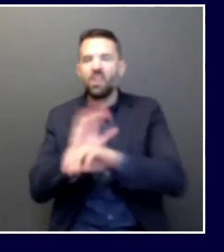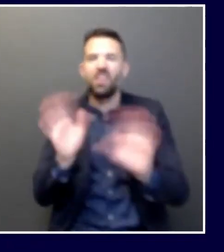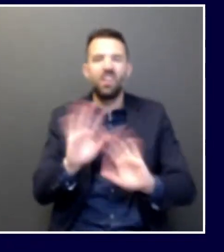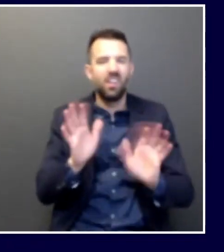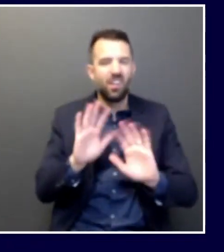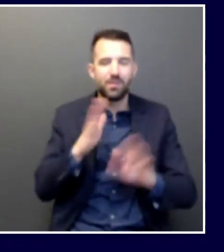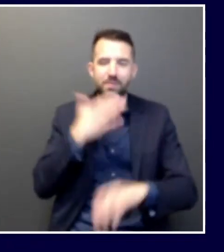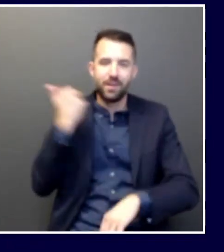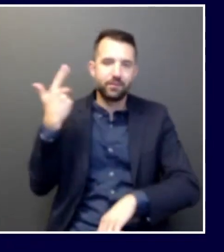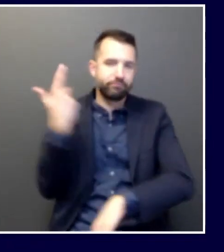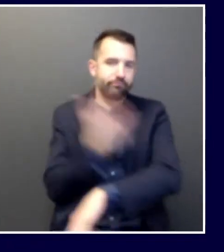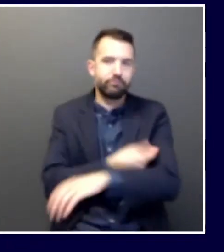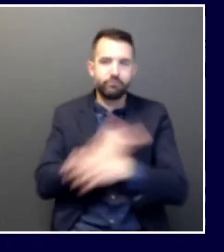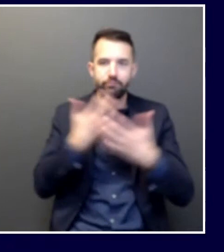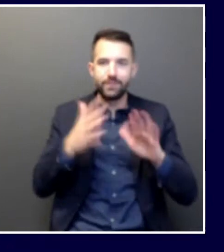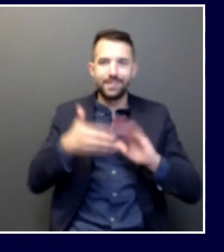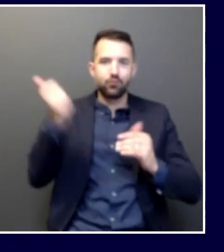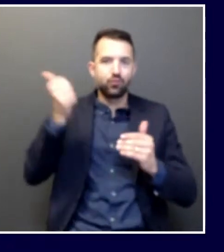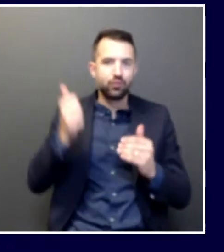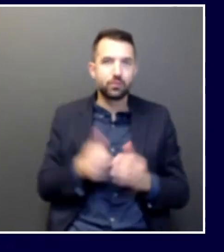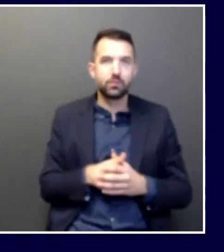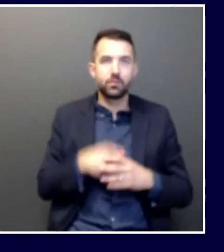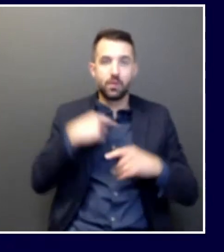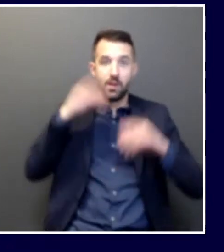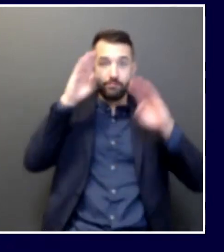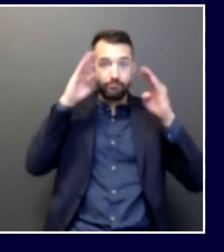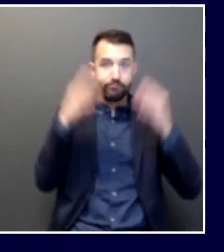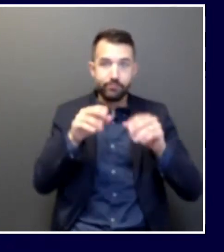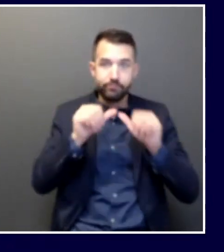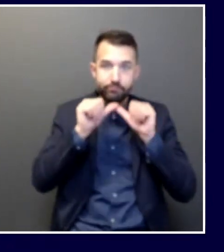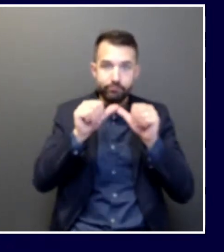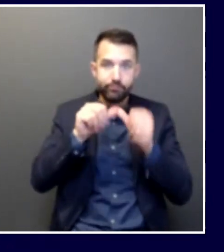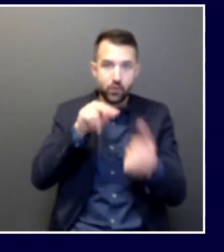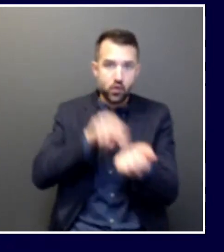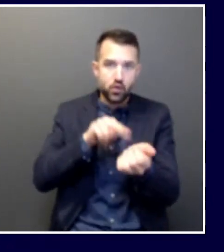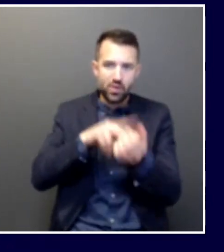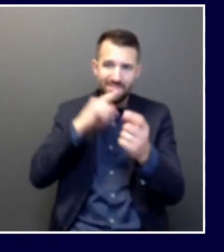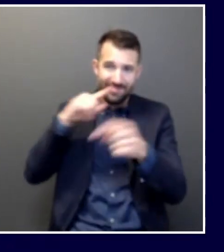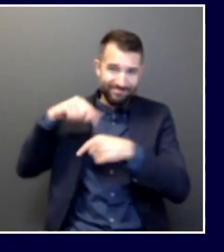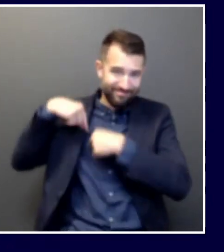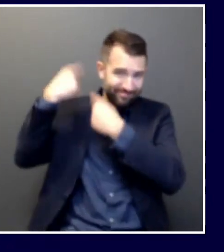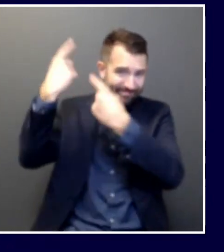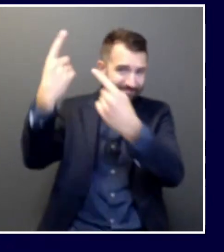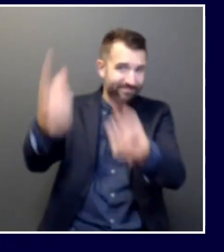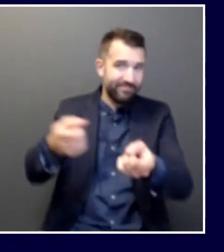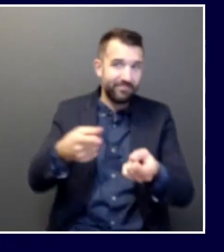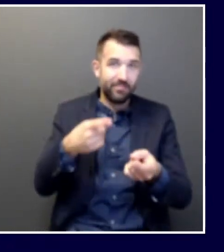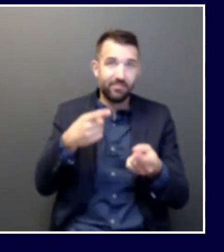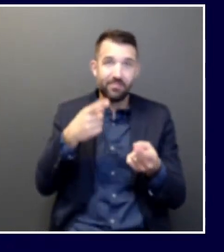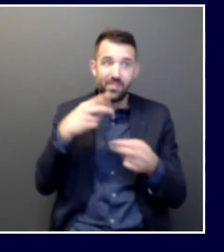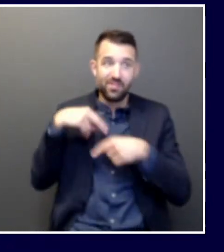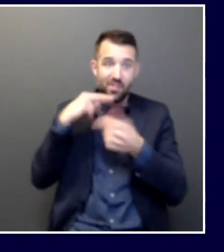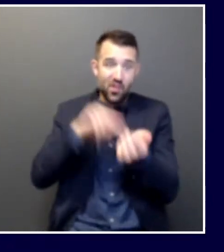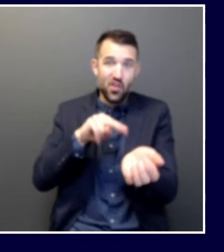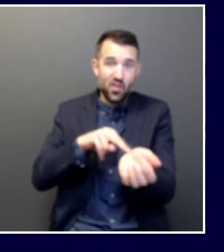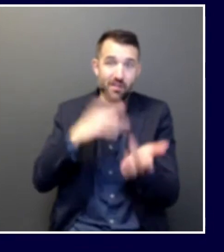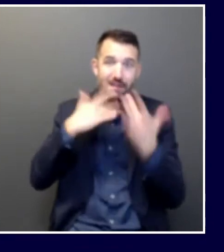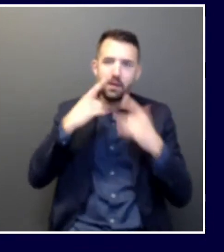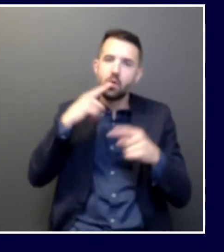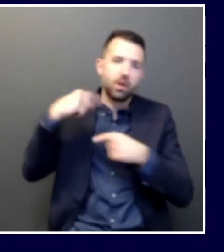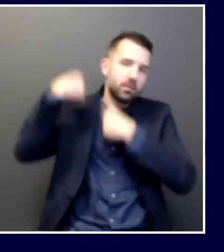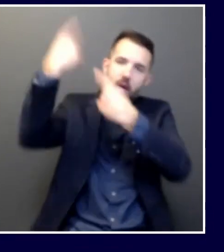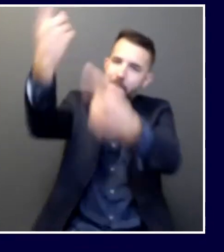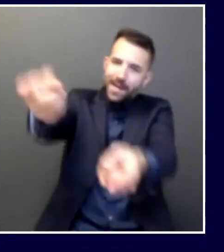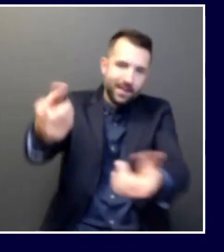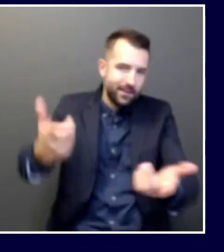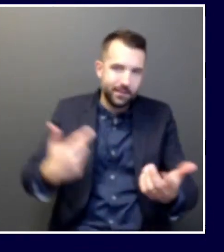that, again, we've always had a nursing shortage, and we have an especially big one now with traveling nurses being able to get reimbursed